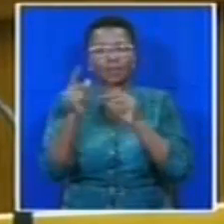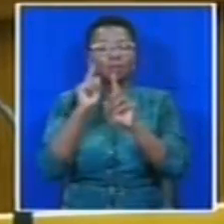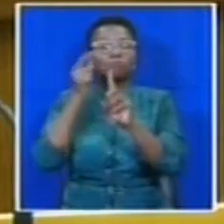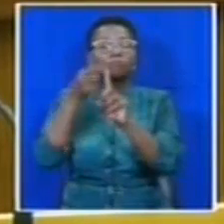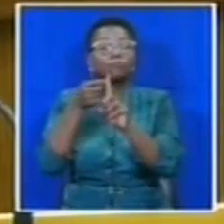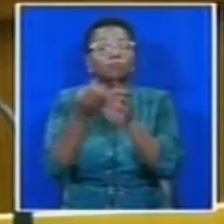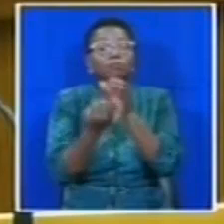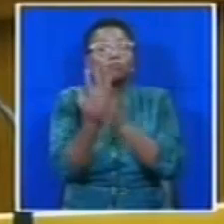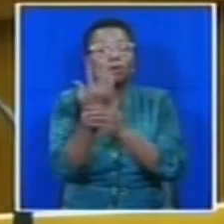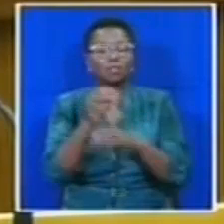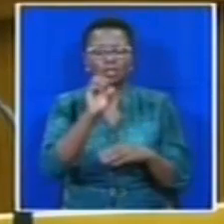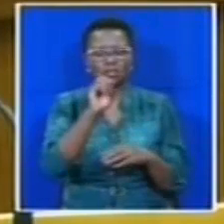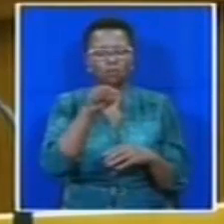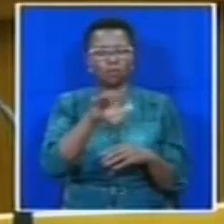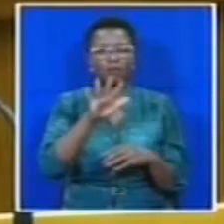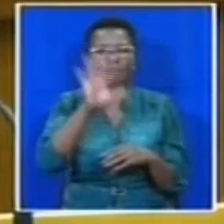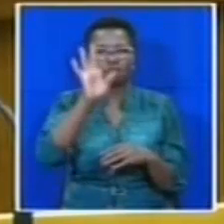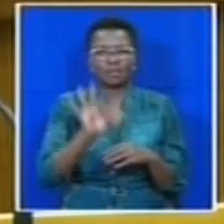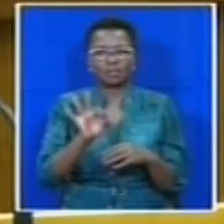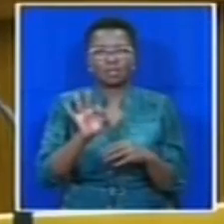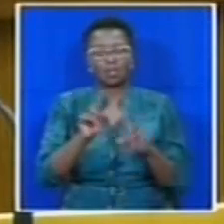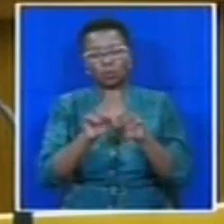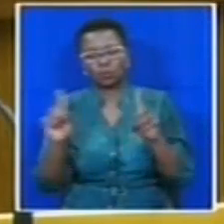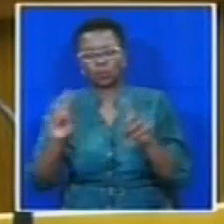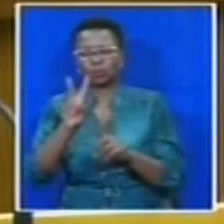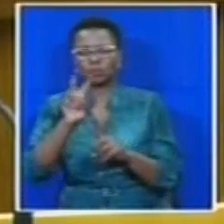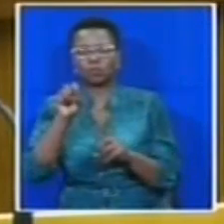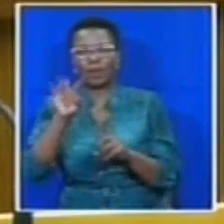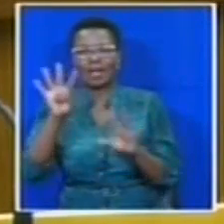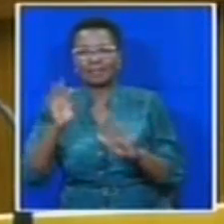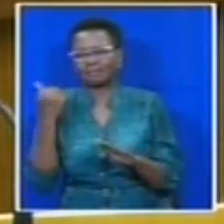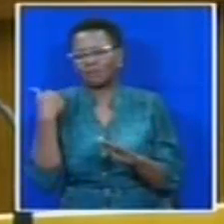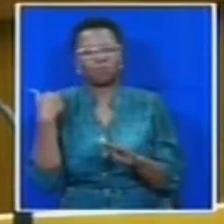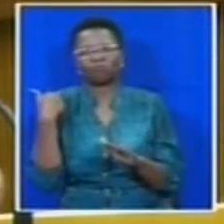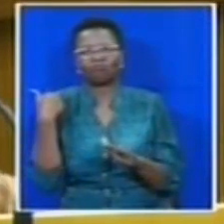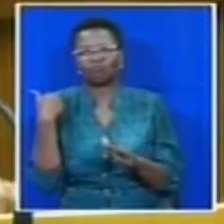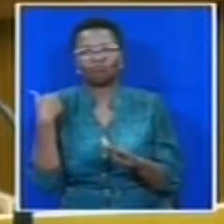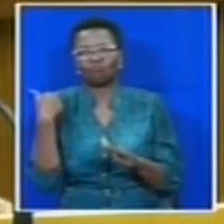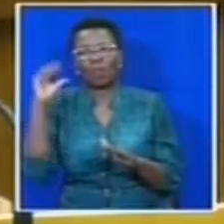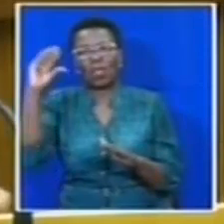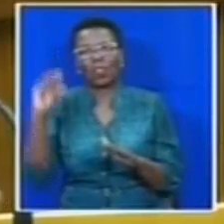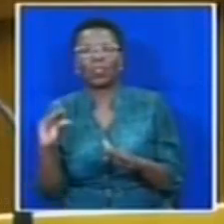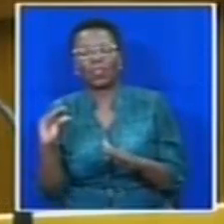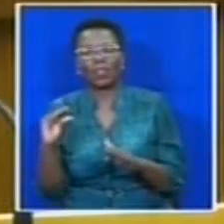is 0.5%, not the 0.9% we thought earlier in the year.